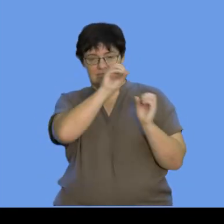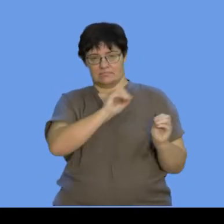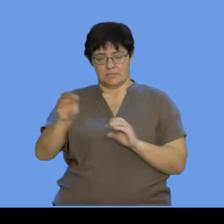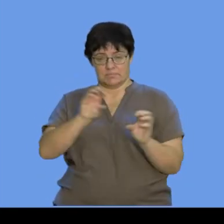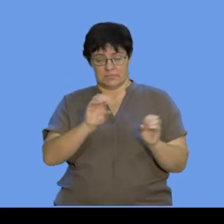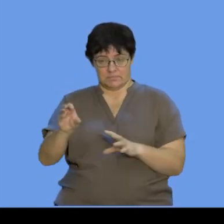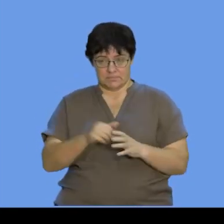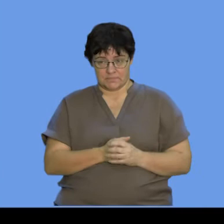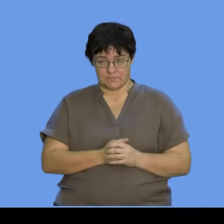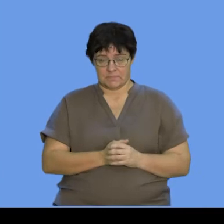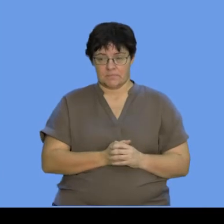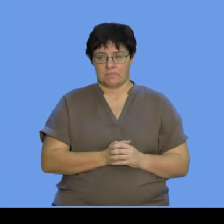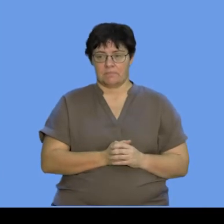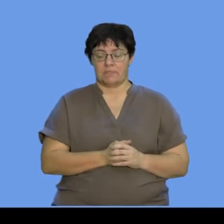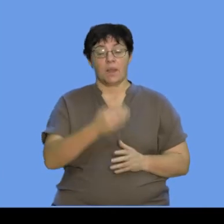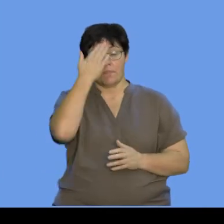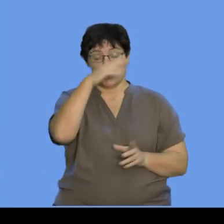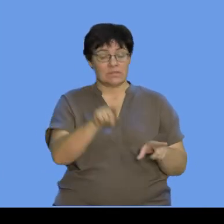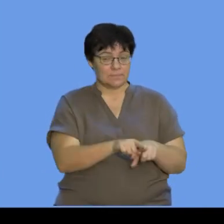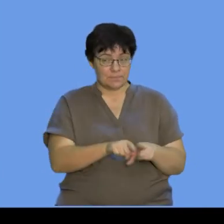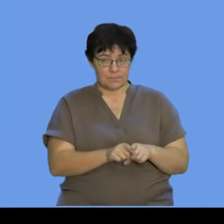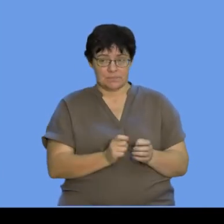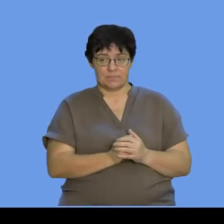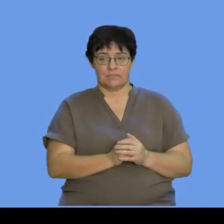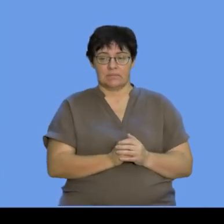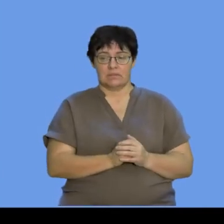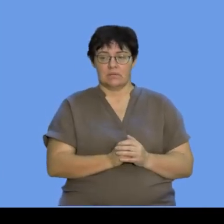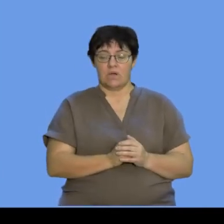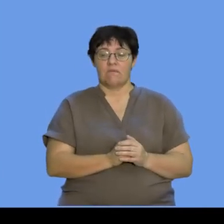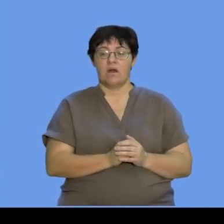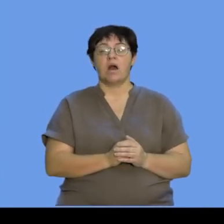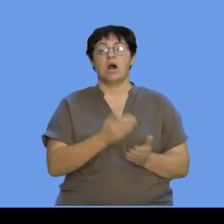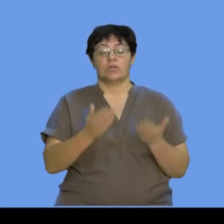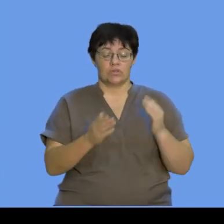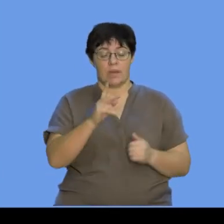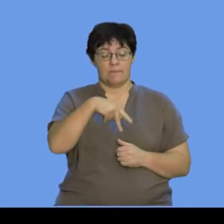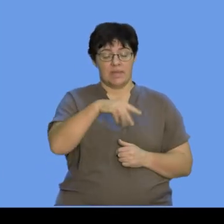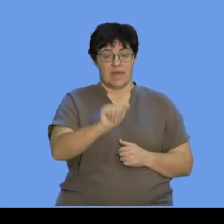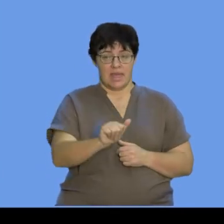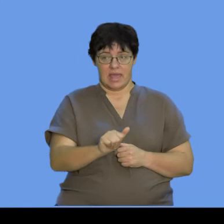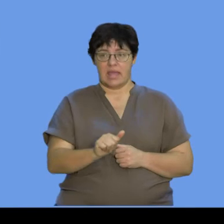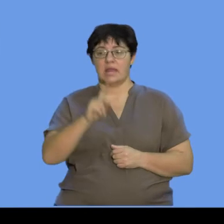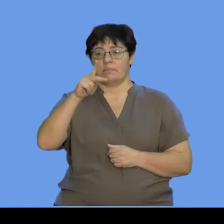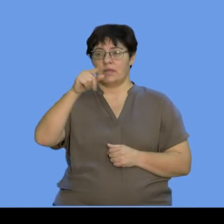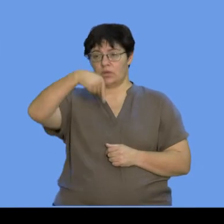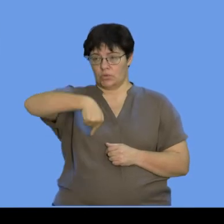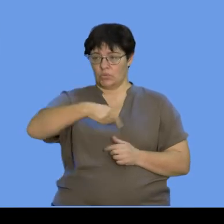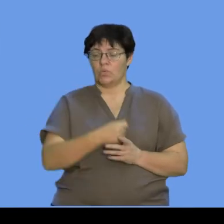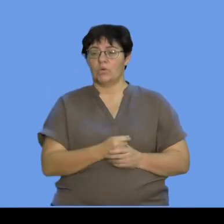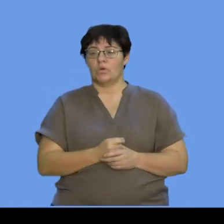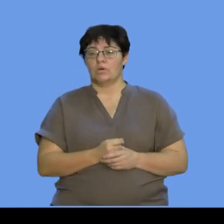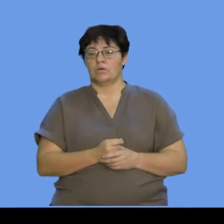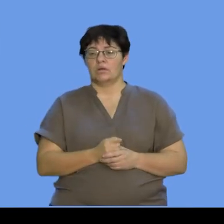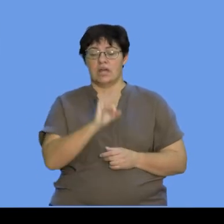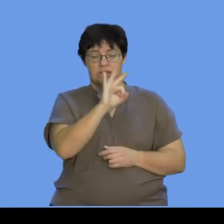information. And then also, what do I know? I know that I have a ratio of PA and PQ as a